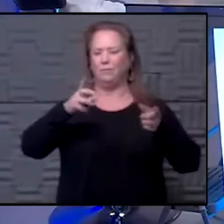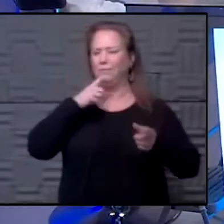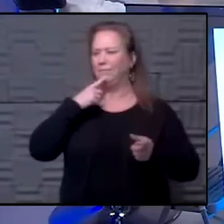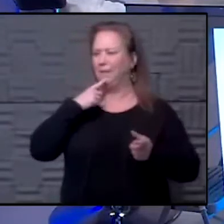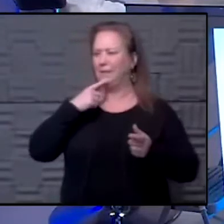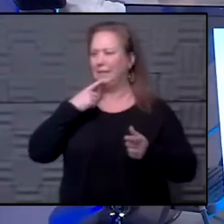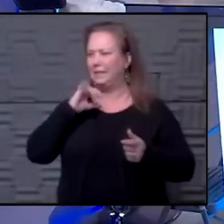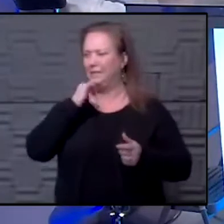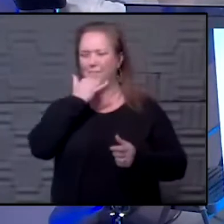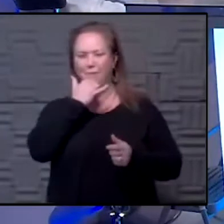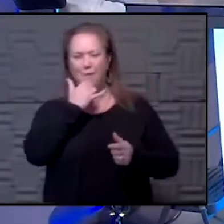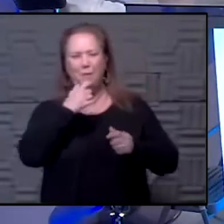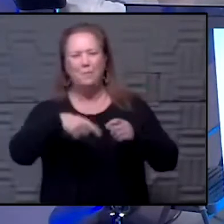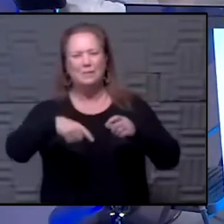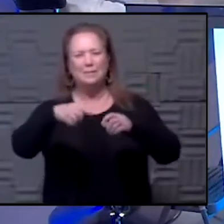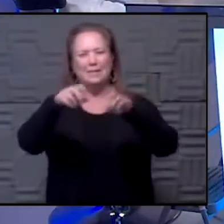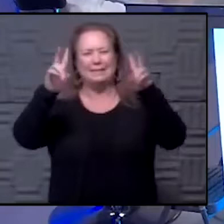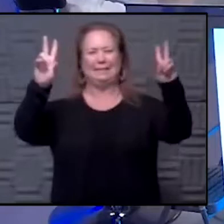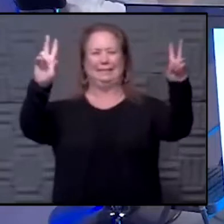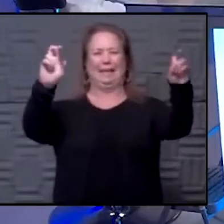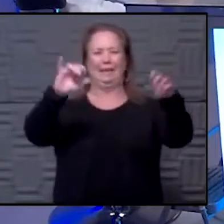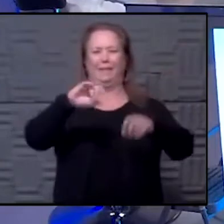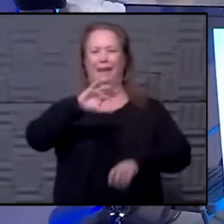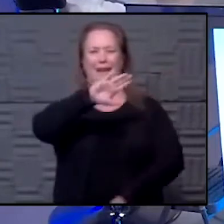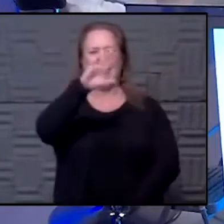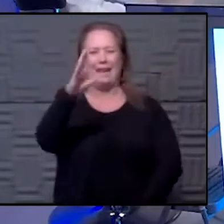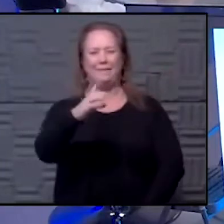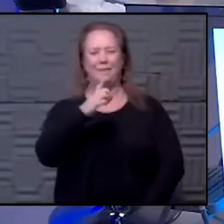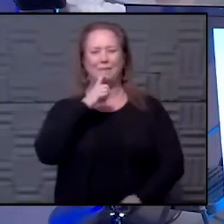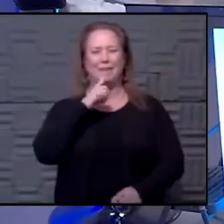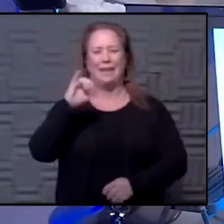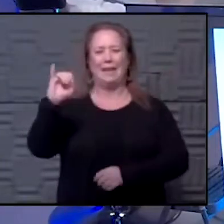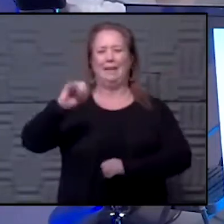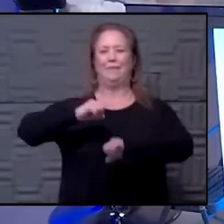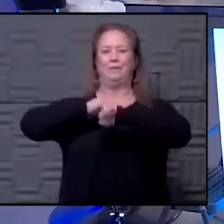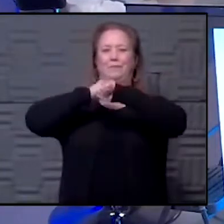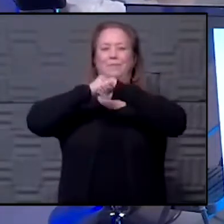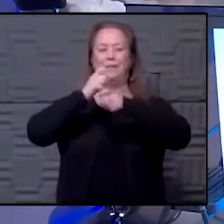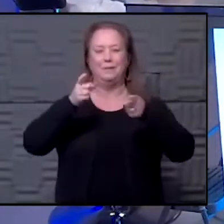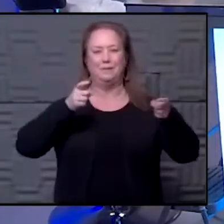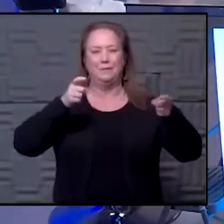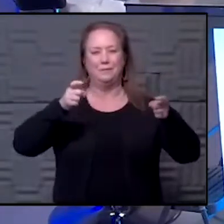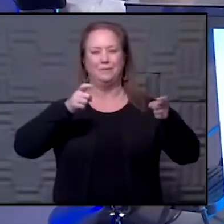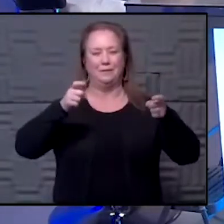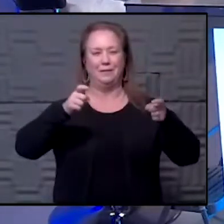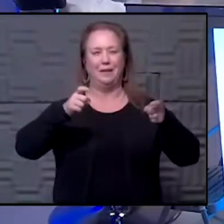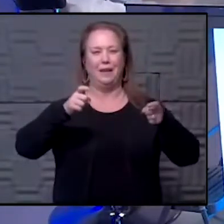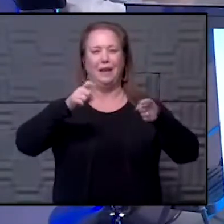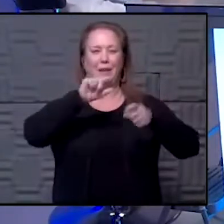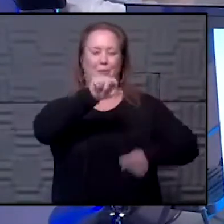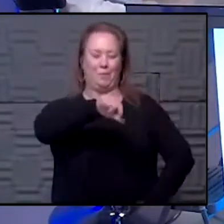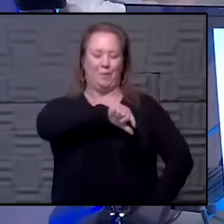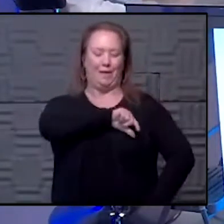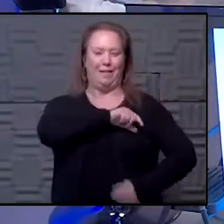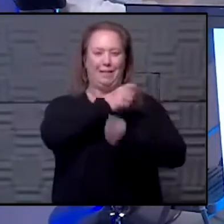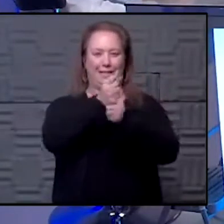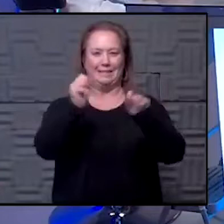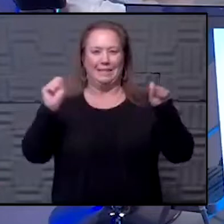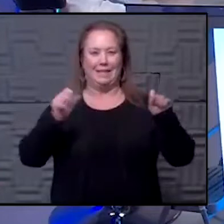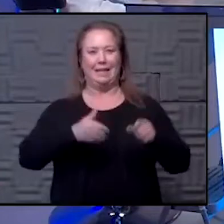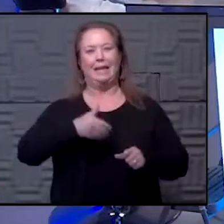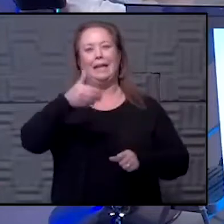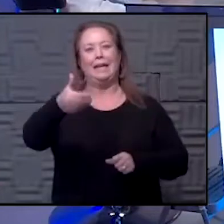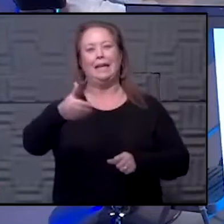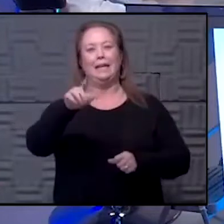No. What is it? Give me the right name. I never say it right, Cackler. Infection prevention and control and quality and safety. There you go. And quality safety. He's